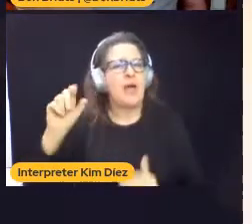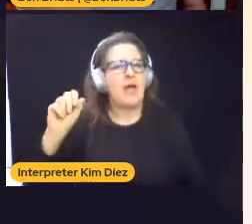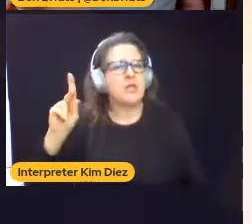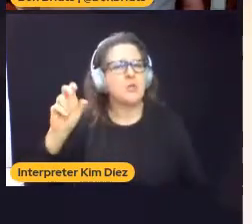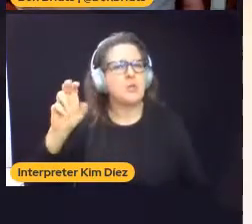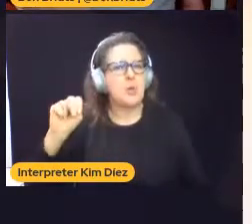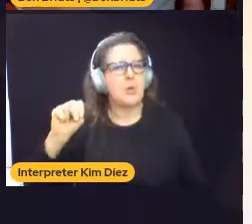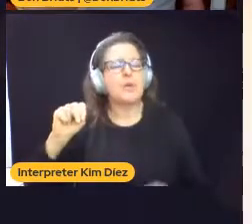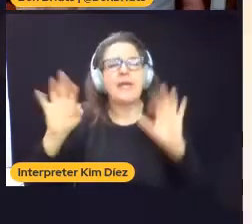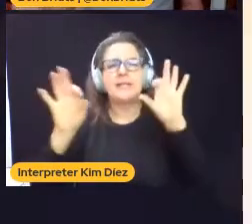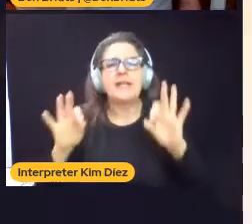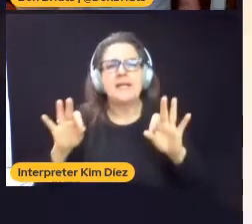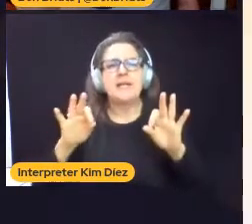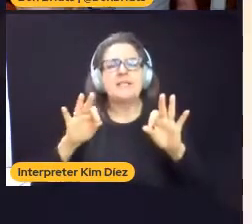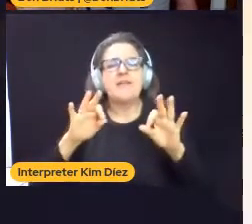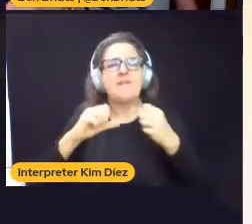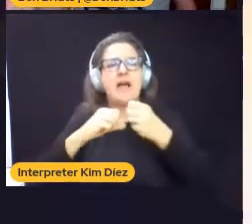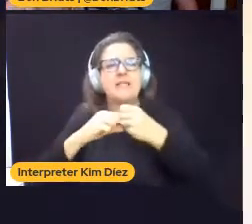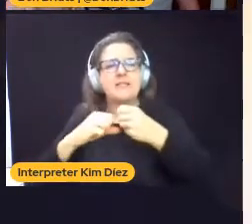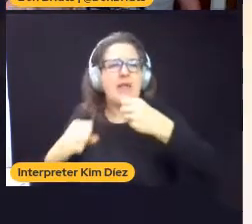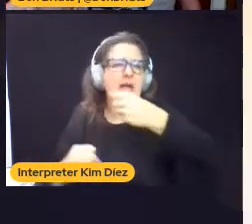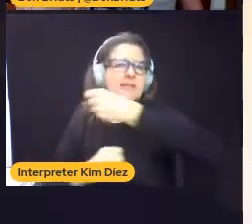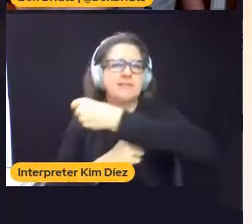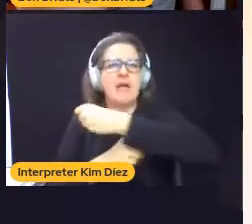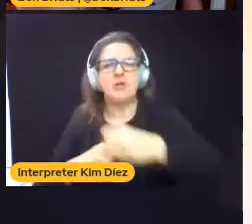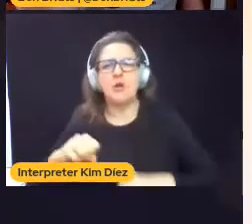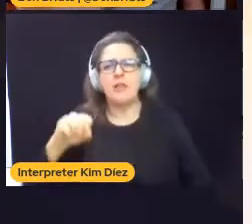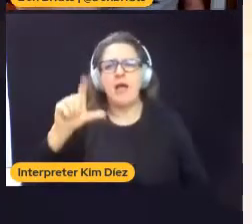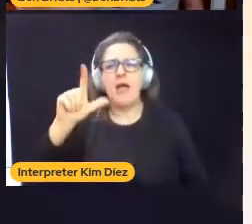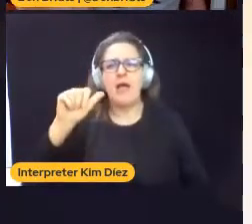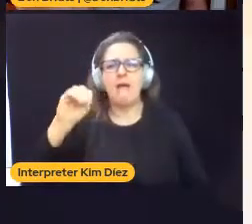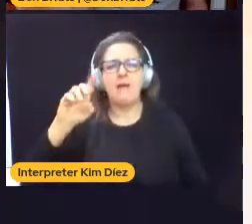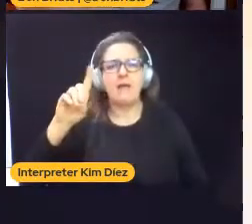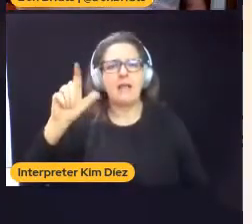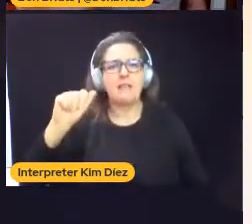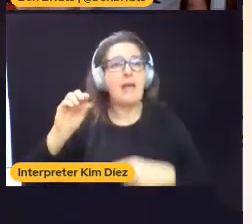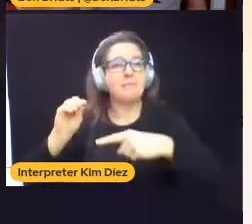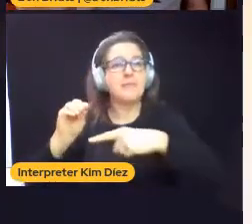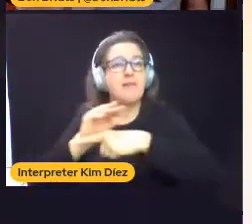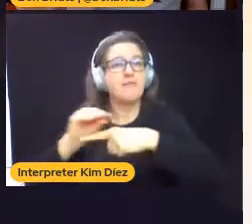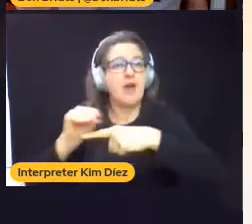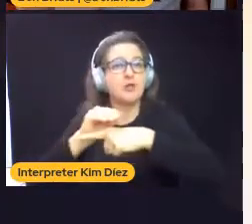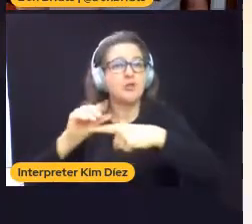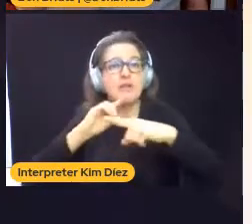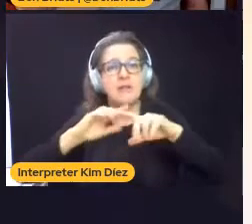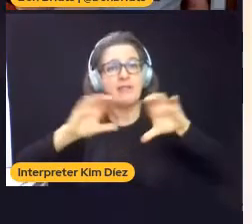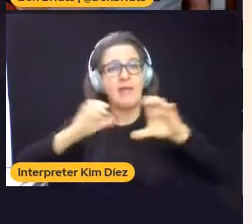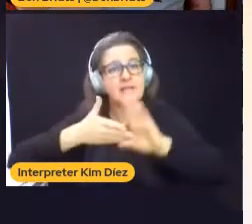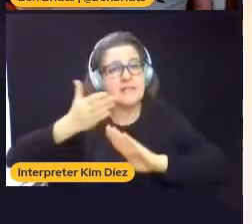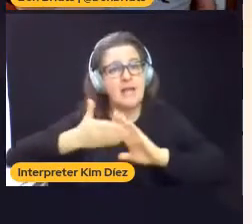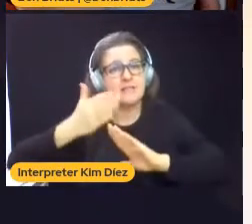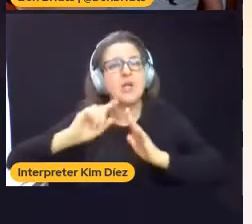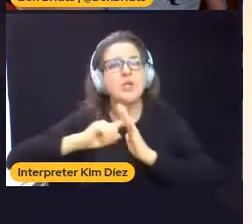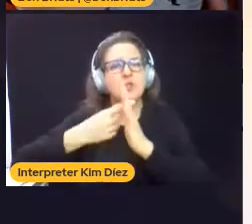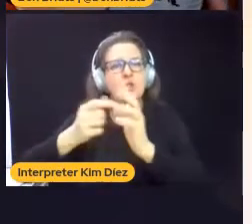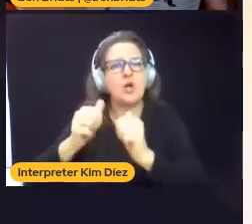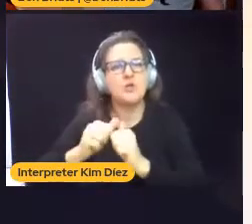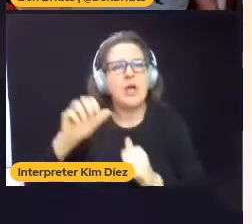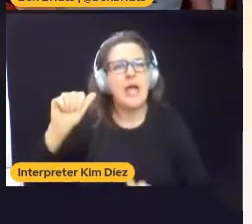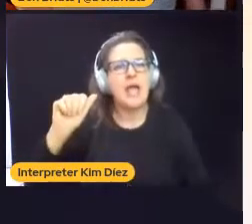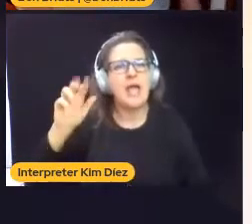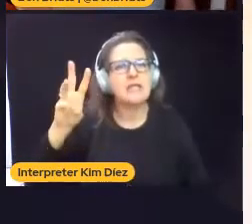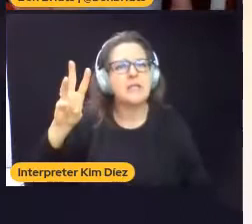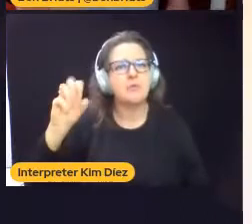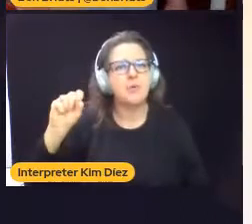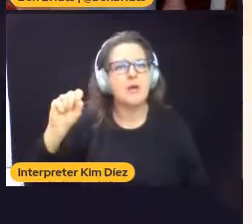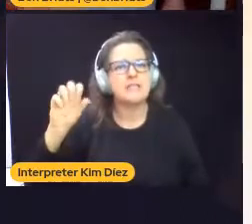what is the underlying Lambda function that gets executed for that. And that's the one starting with AWS 6.7. So